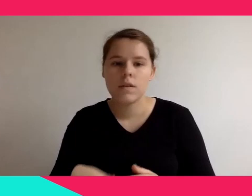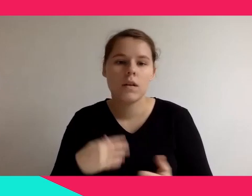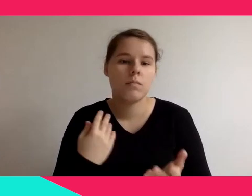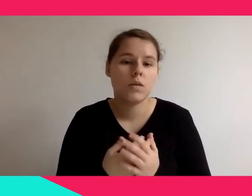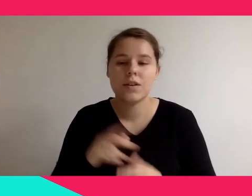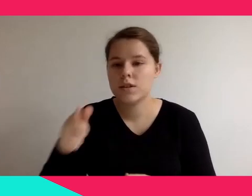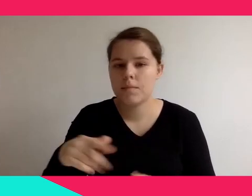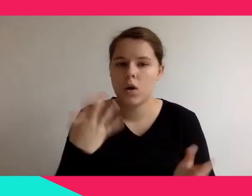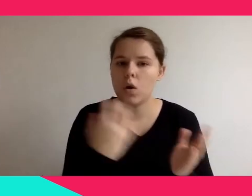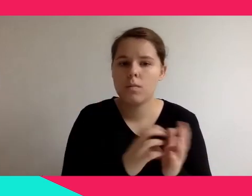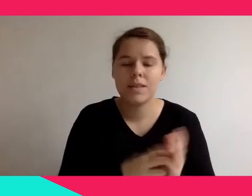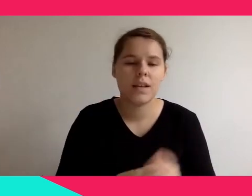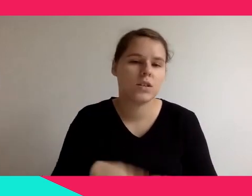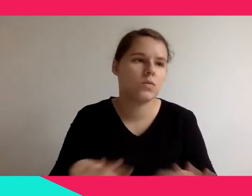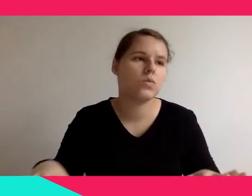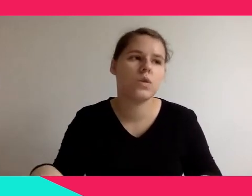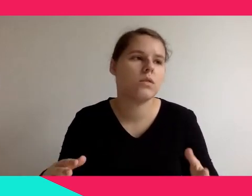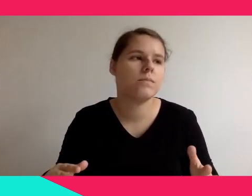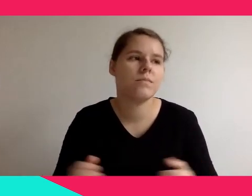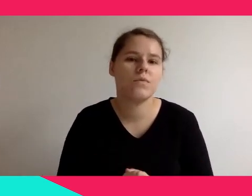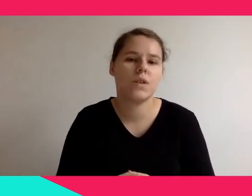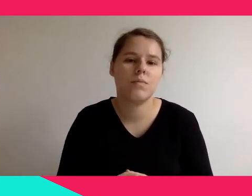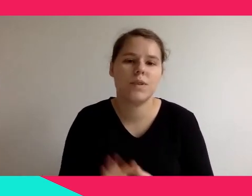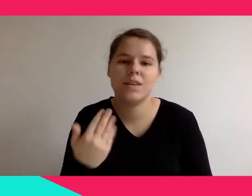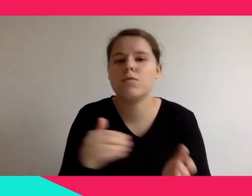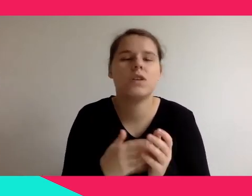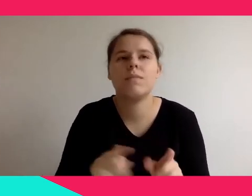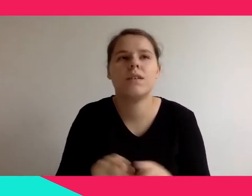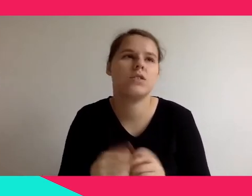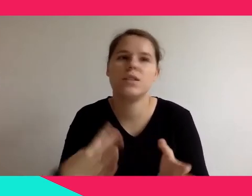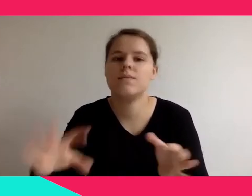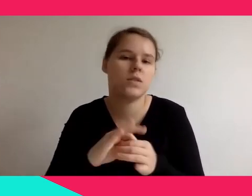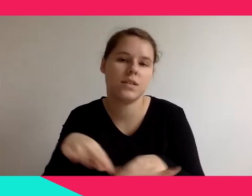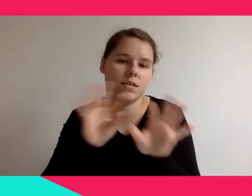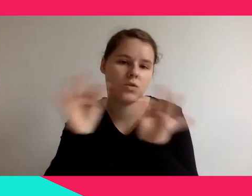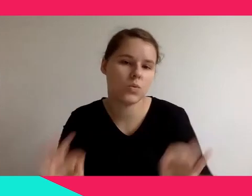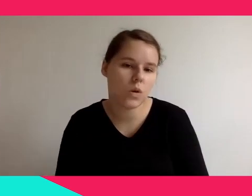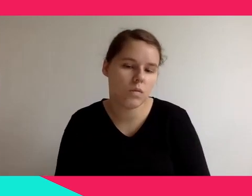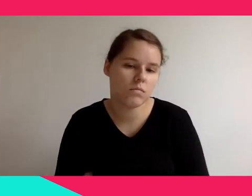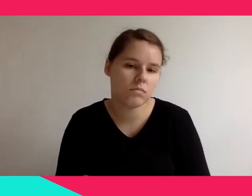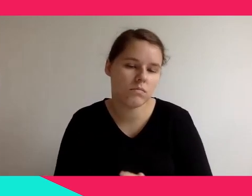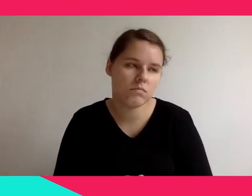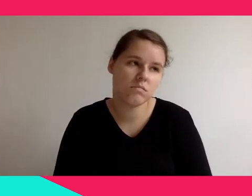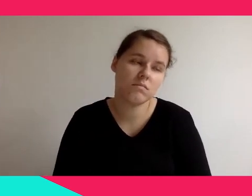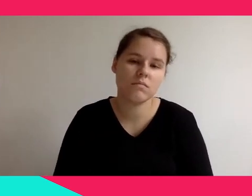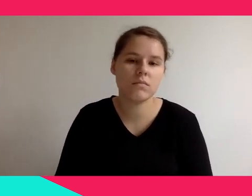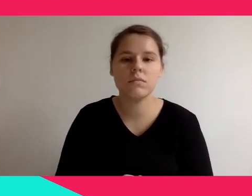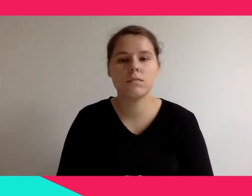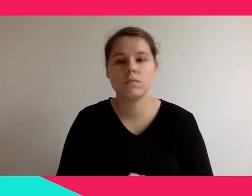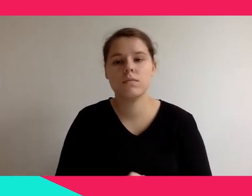But we tried to figure out how we could combine linked open data, so the knowledge of